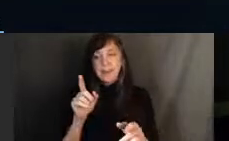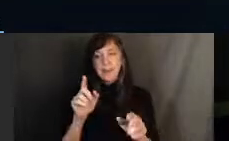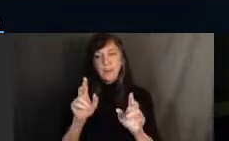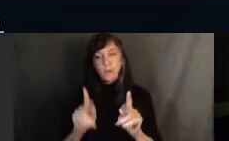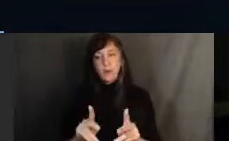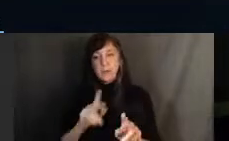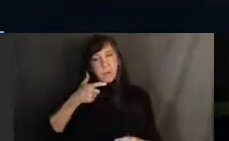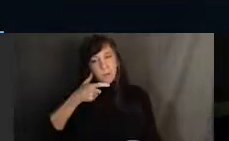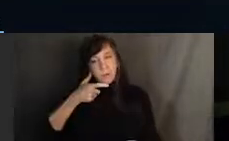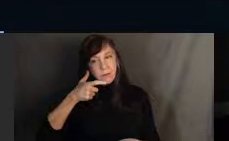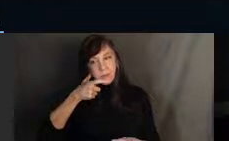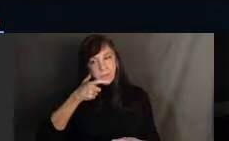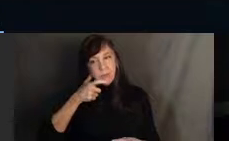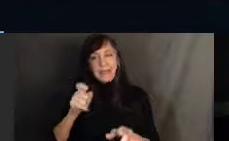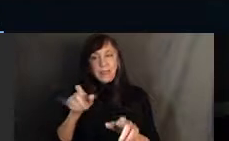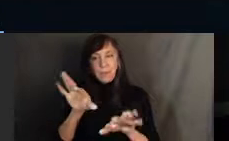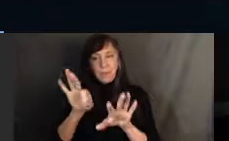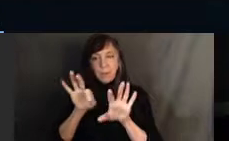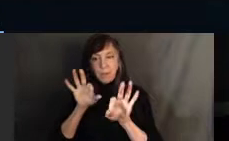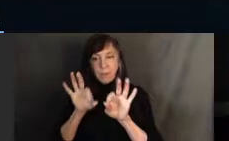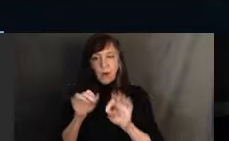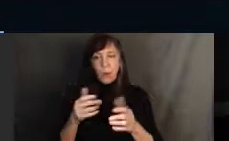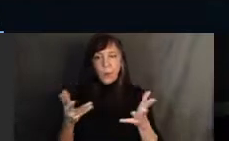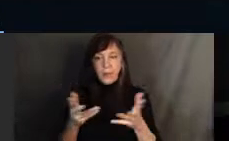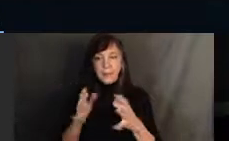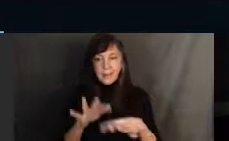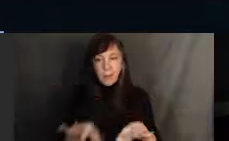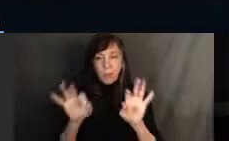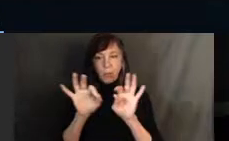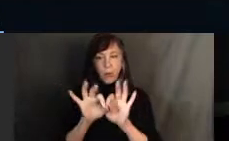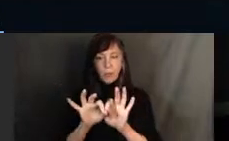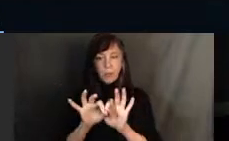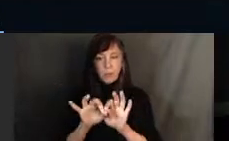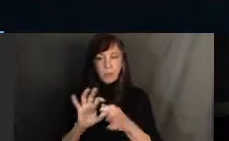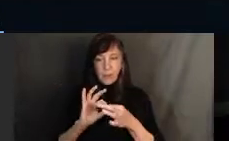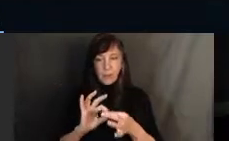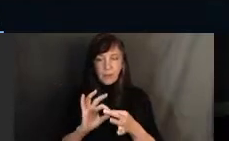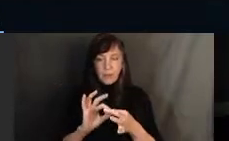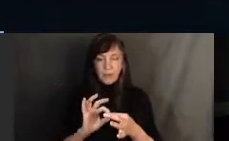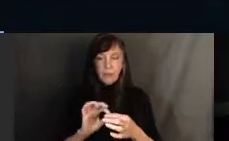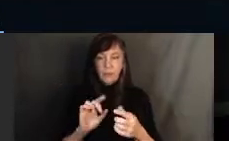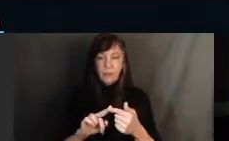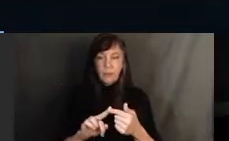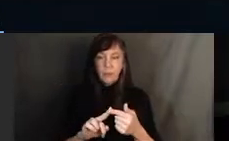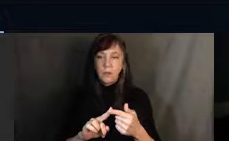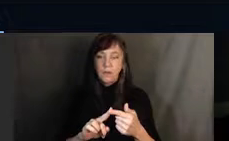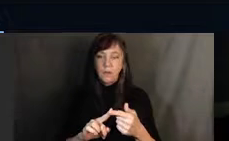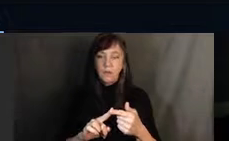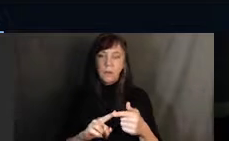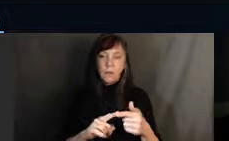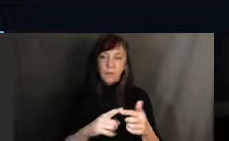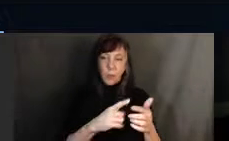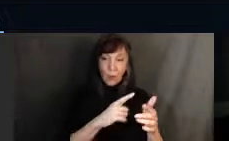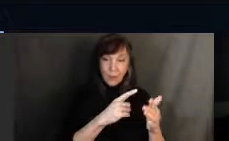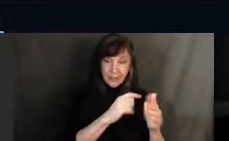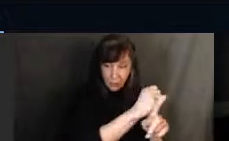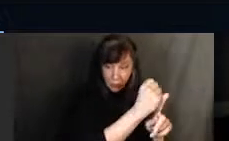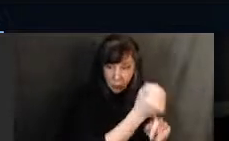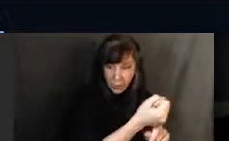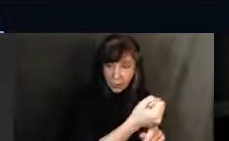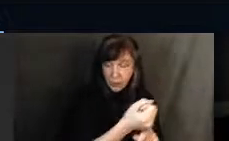those things are super relevant to the nature of who responds and, the the crisis that